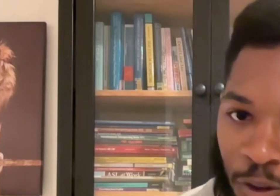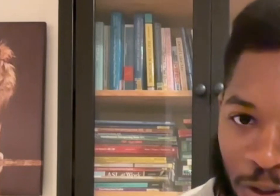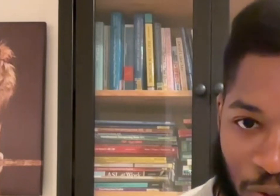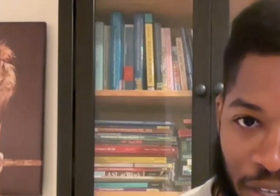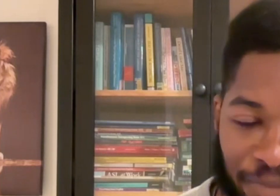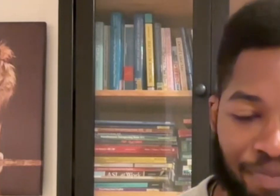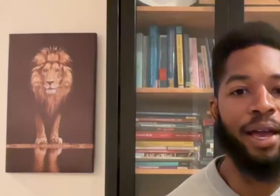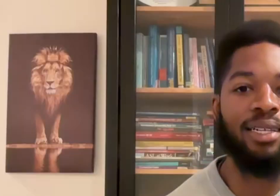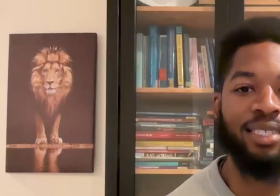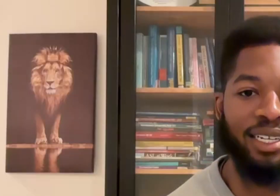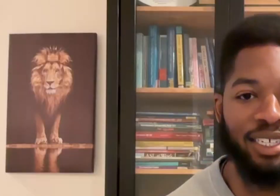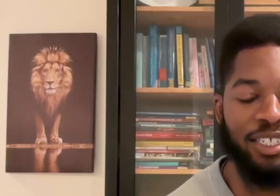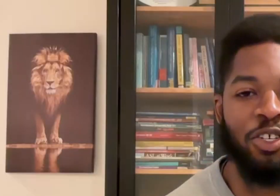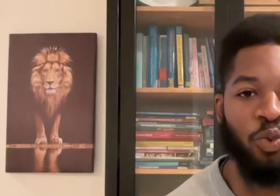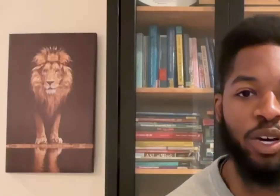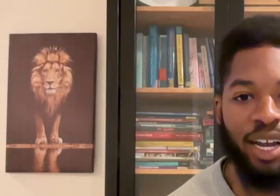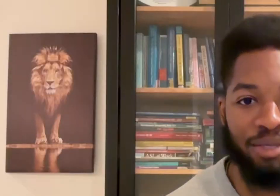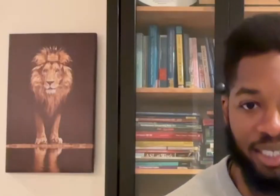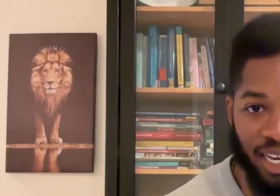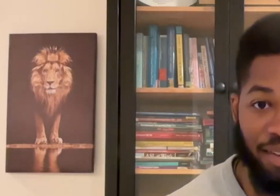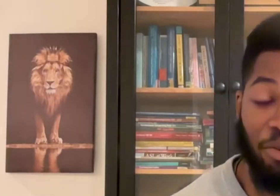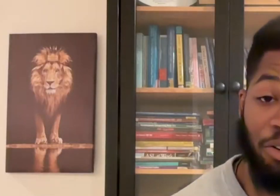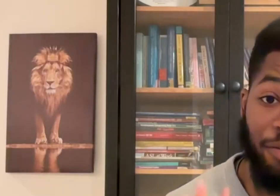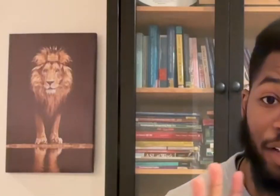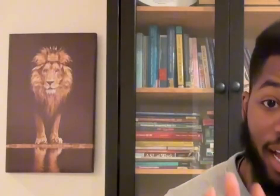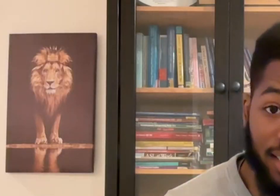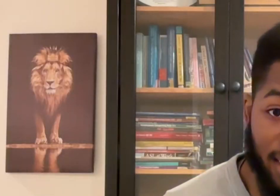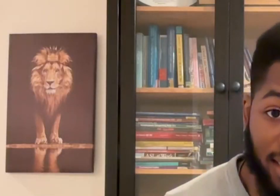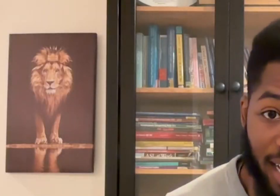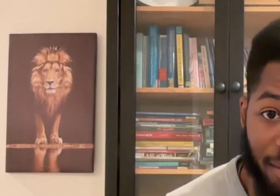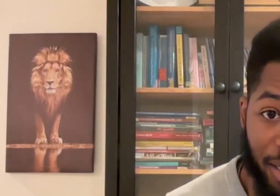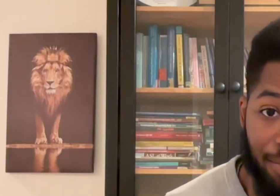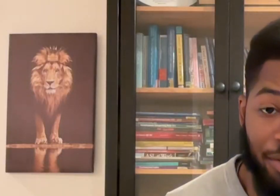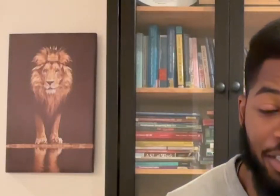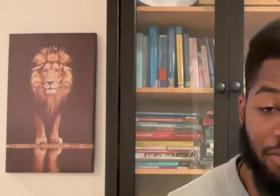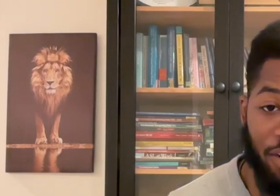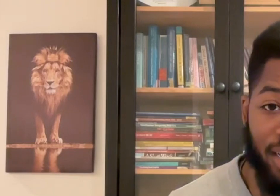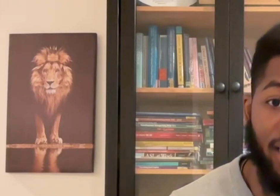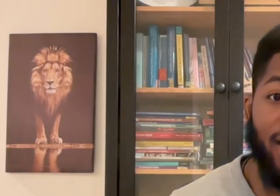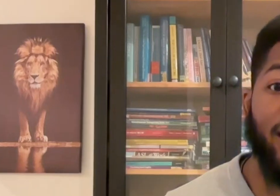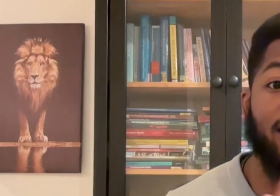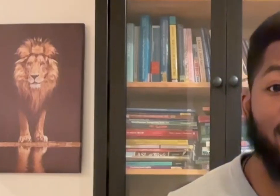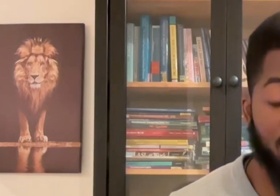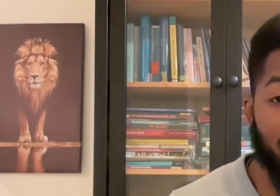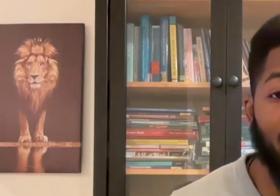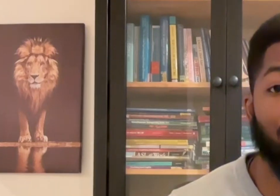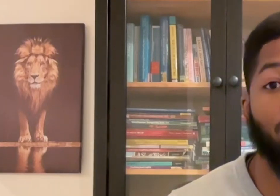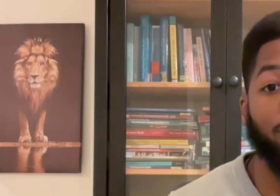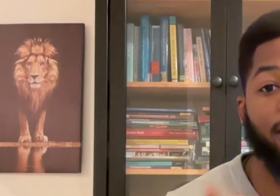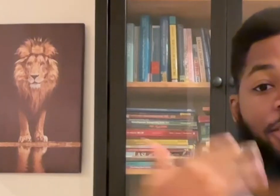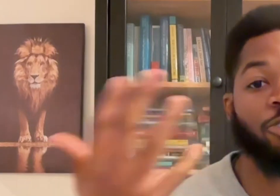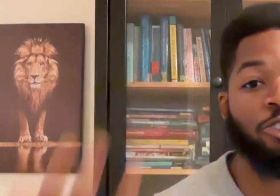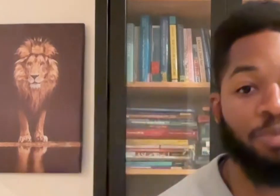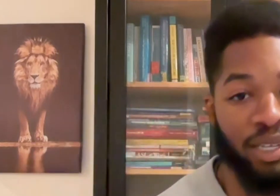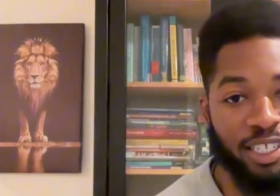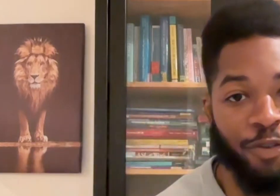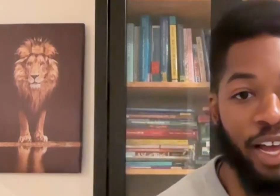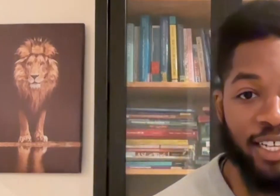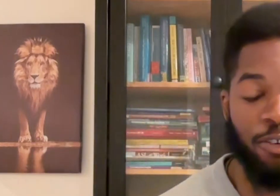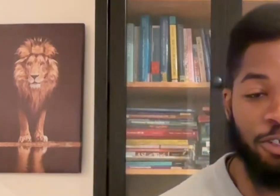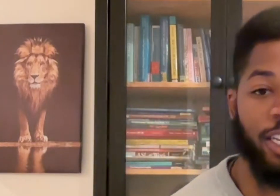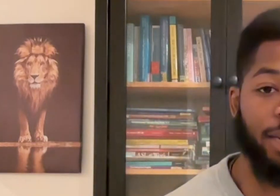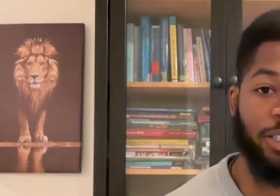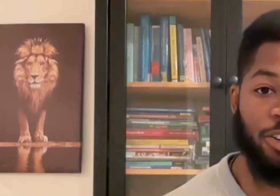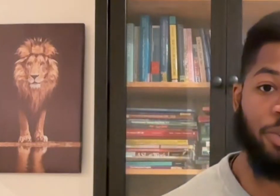welcome to your first one. Pay attention to what I'm saying. I'm going to flash the assignment up on the screen, and then I'm going to introduce